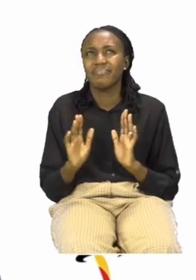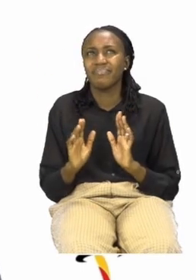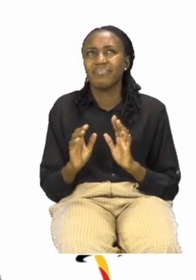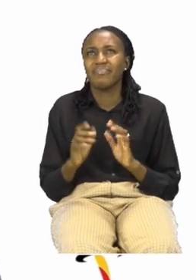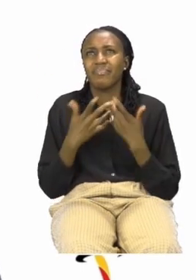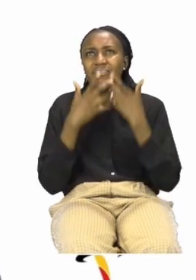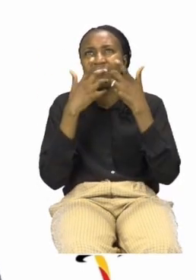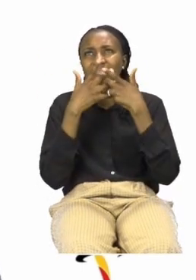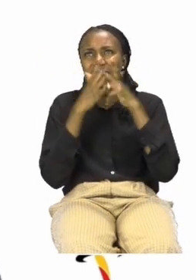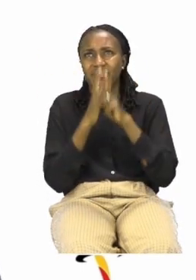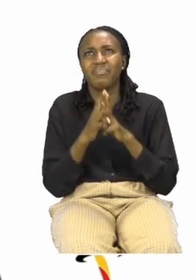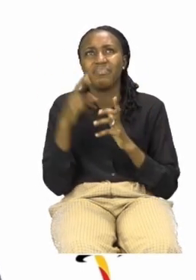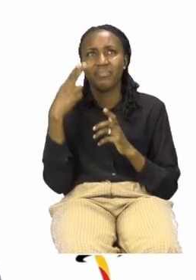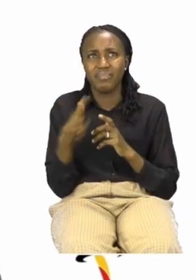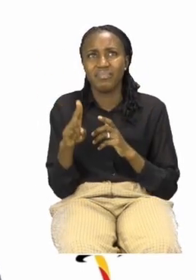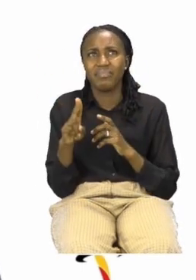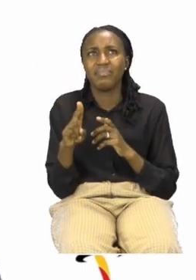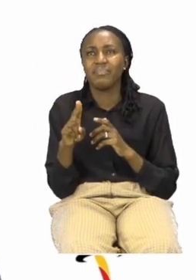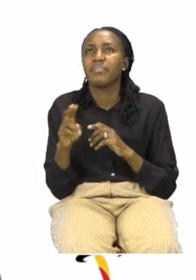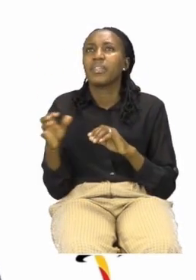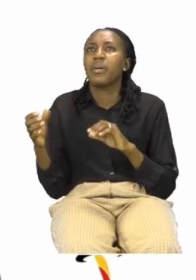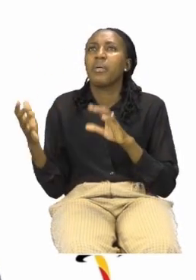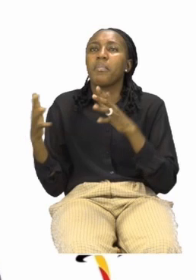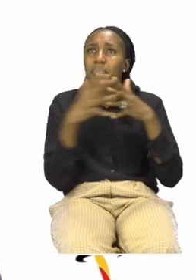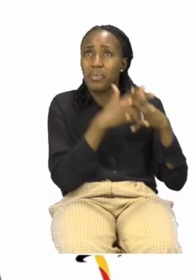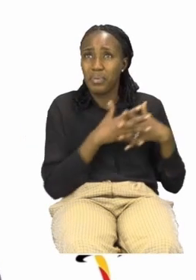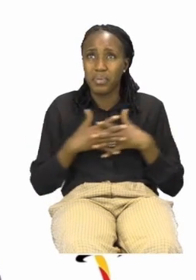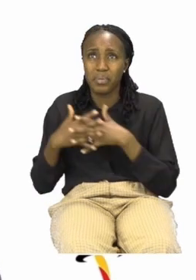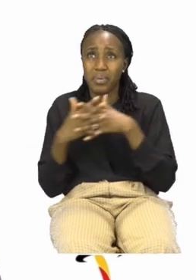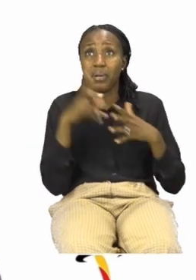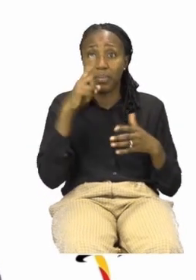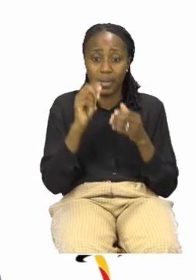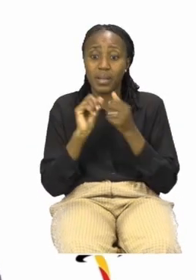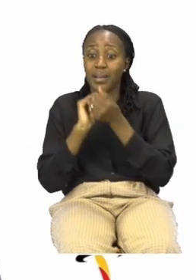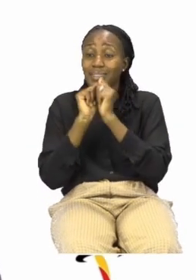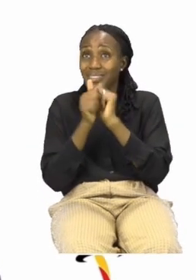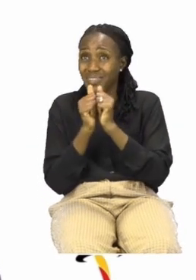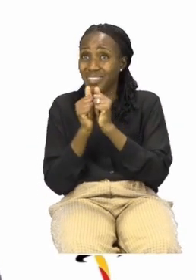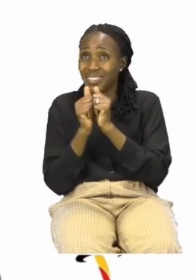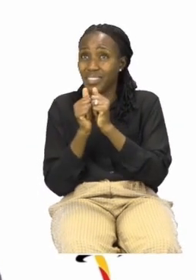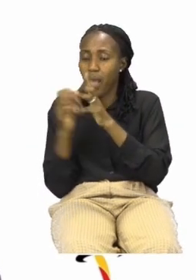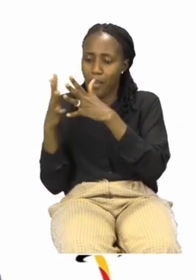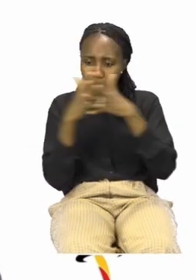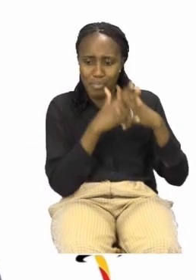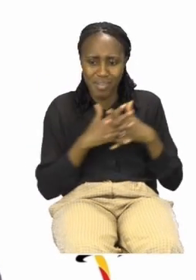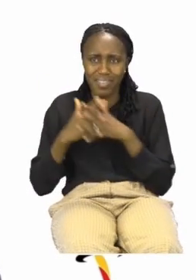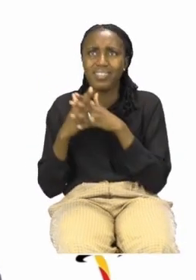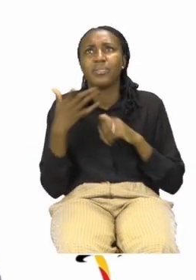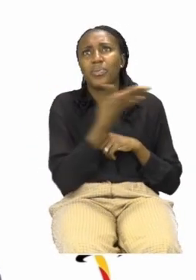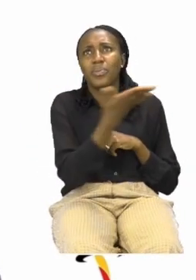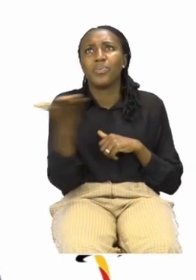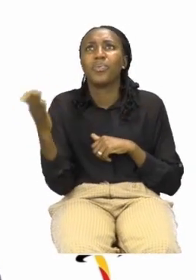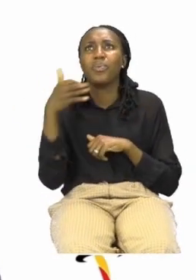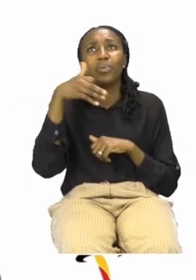gathering can unify the nation, but just sport itself, one individual performance, or two